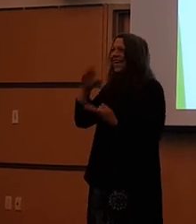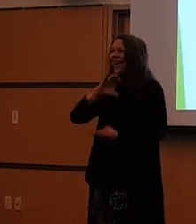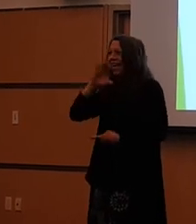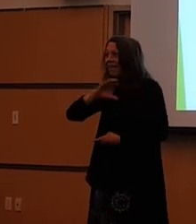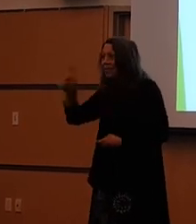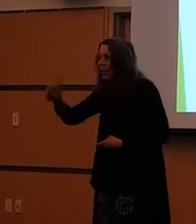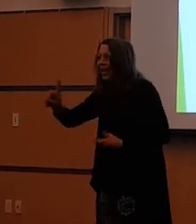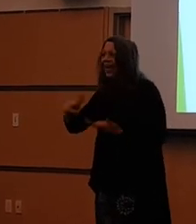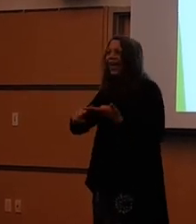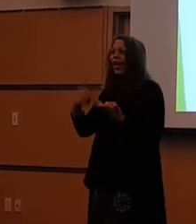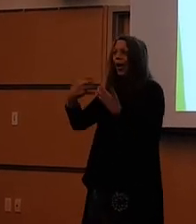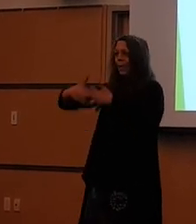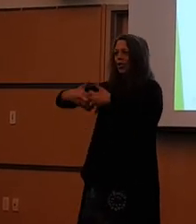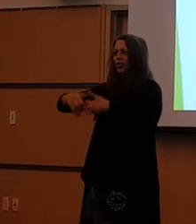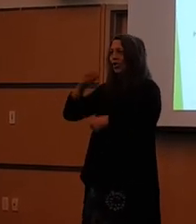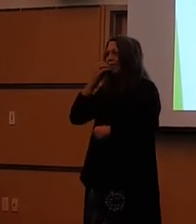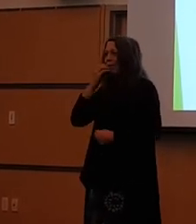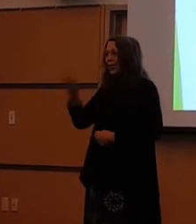machines?